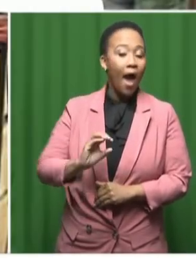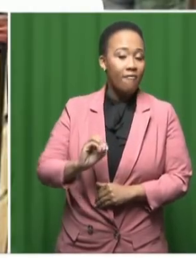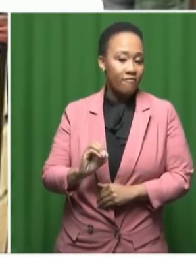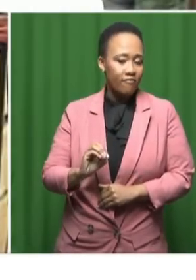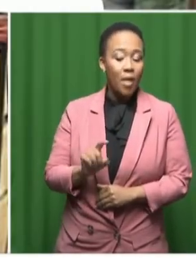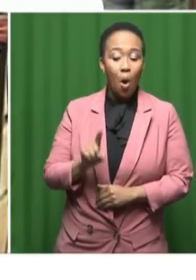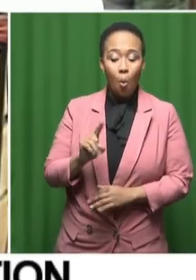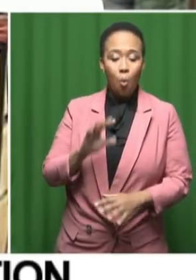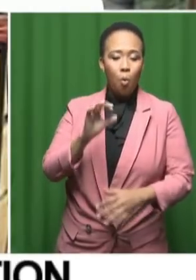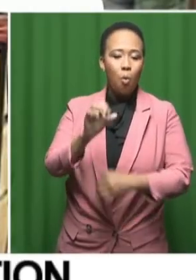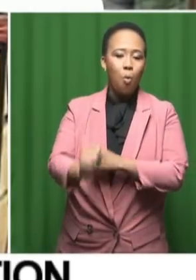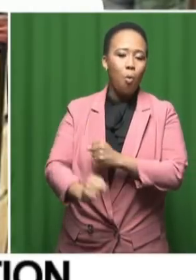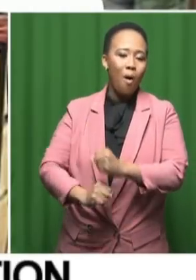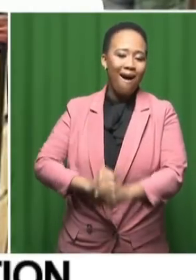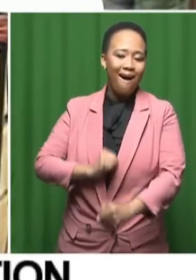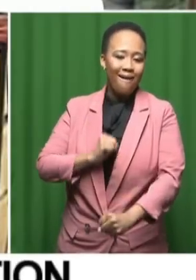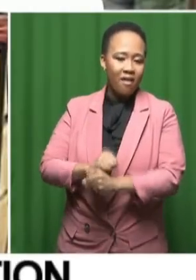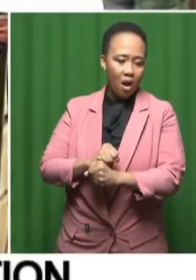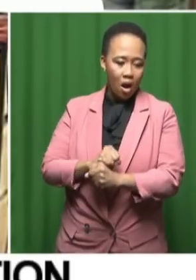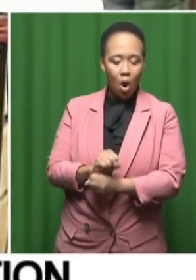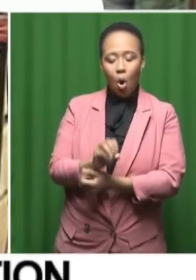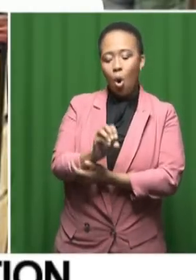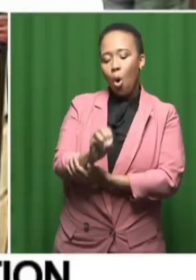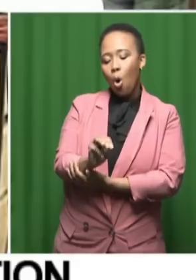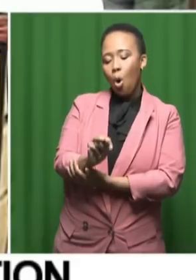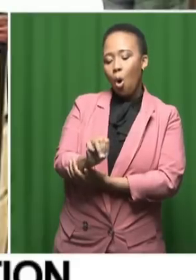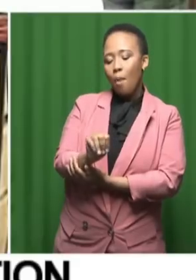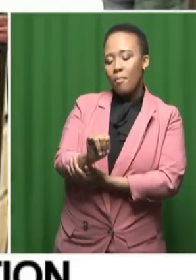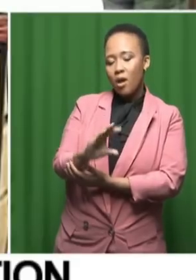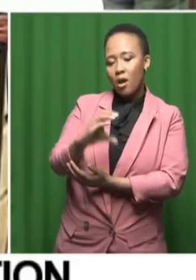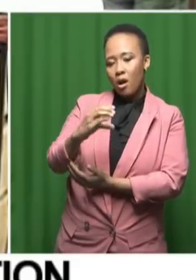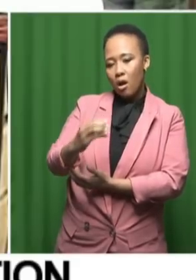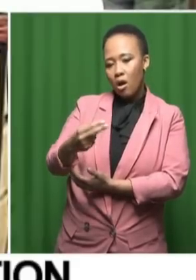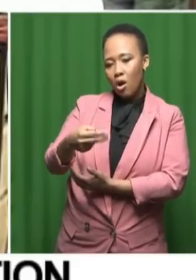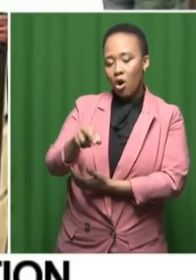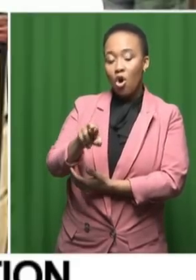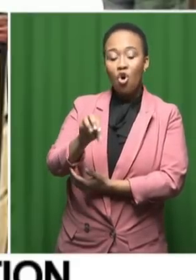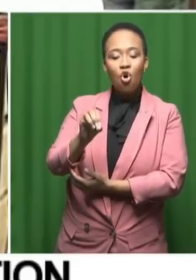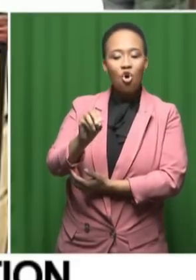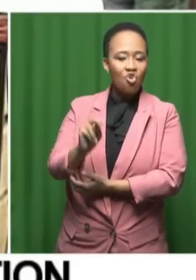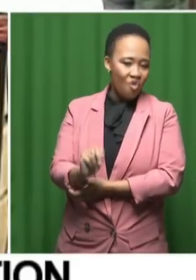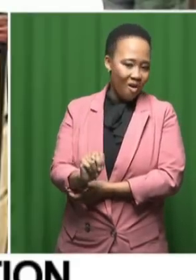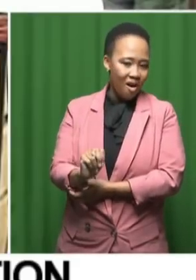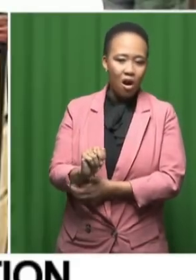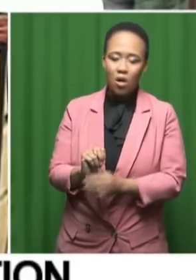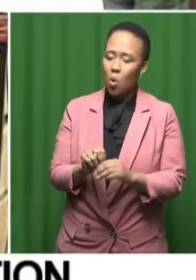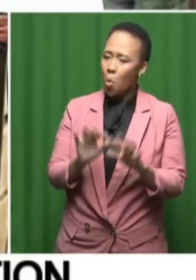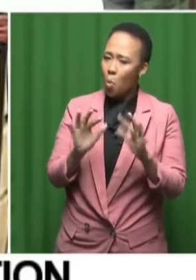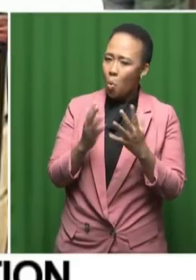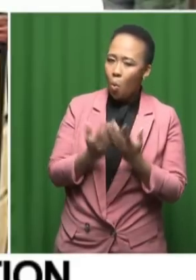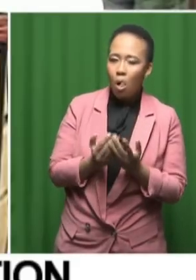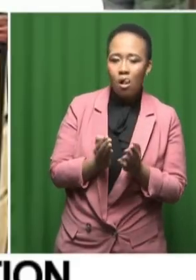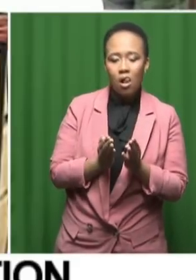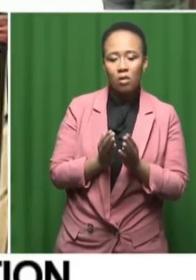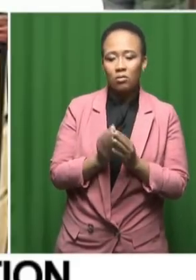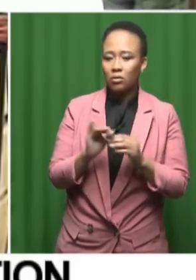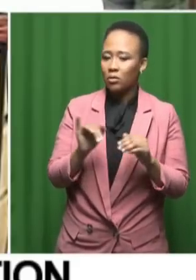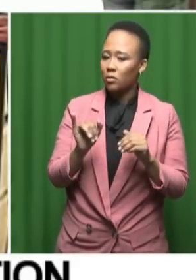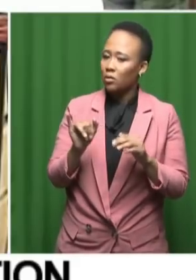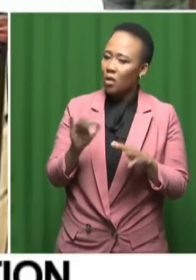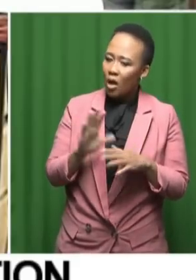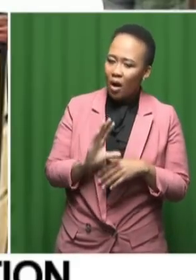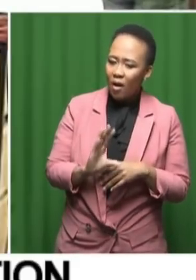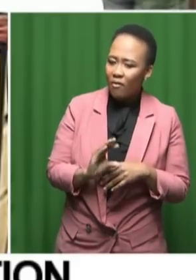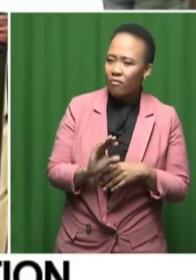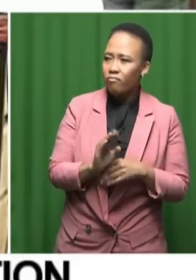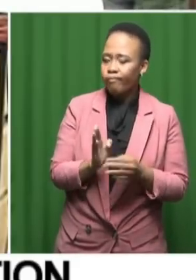1 year for Omicron circulation freely among humans in different parts of the world, causing various waves, it